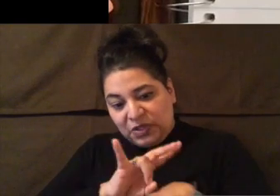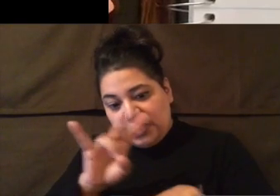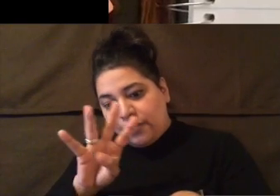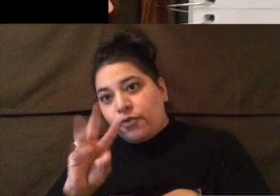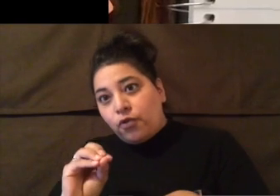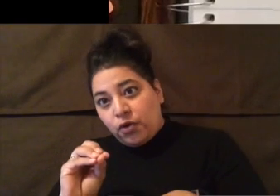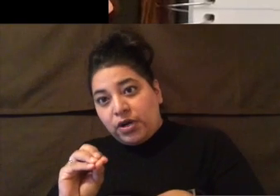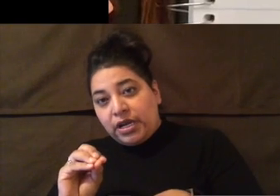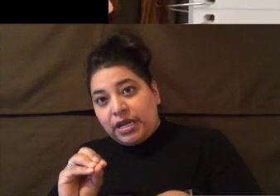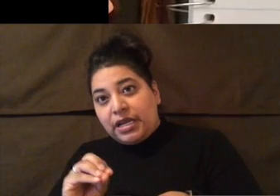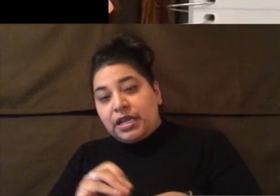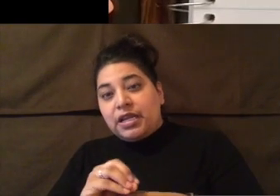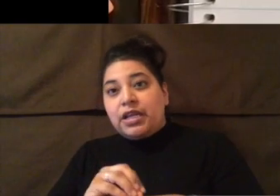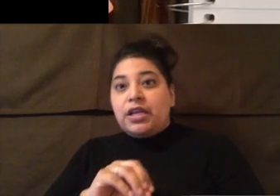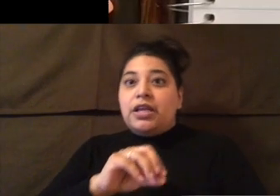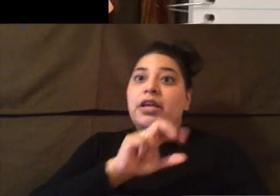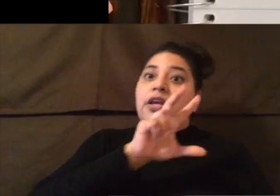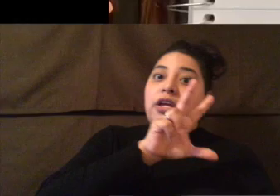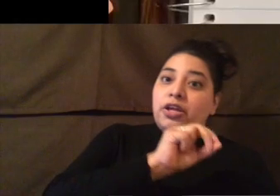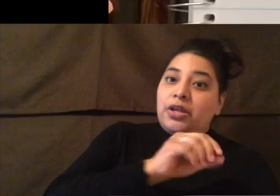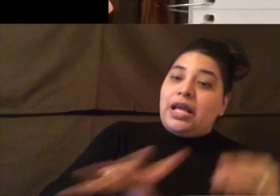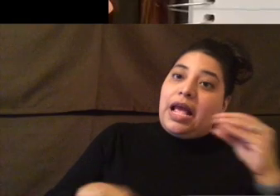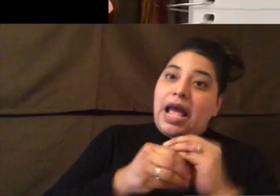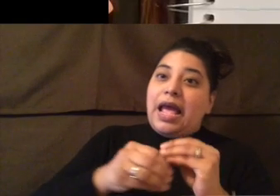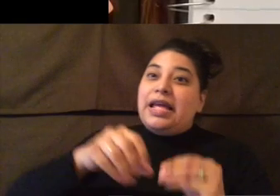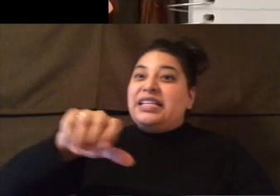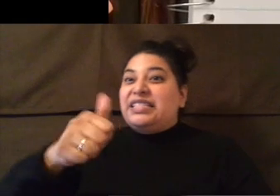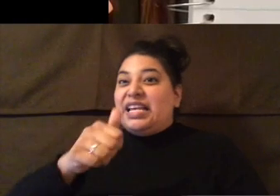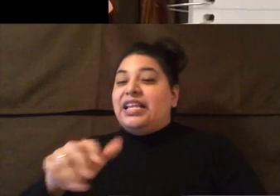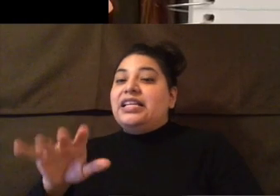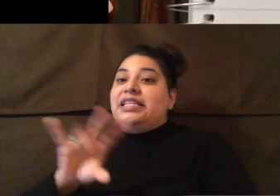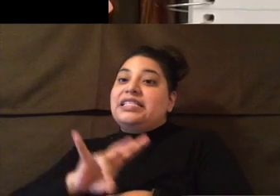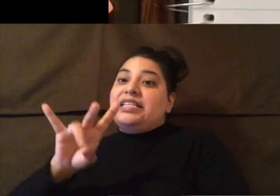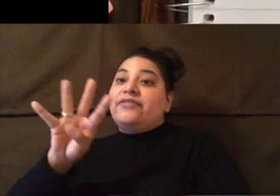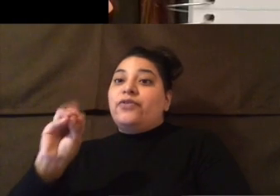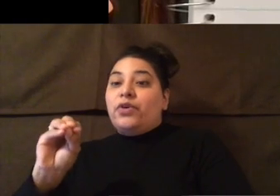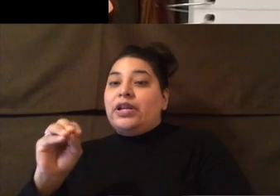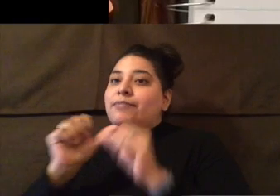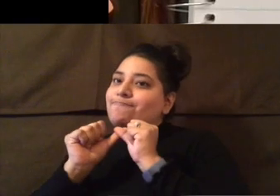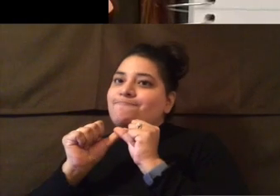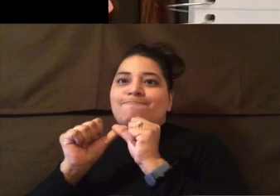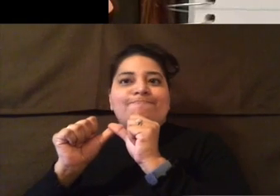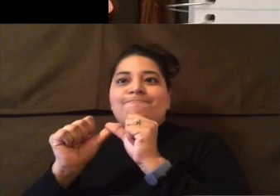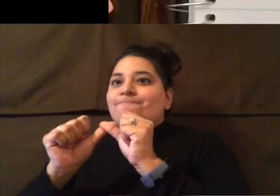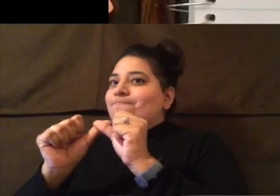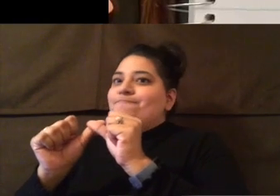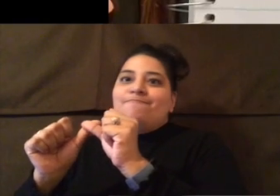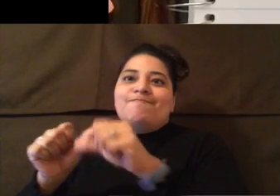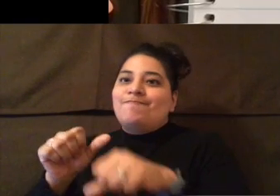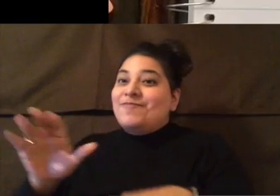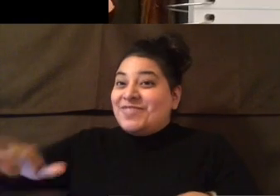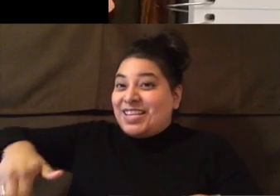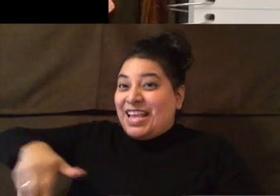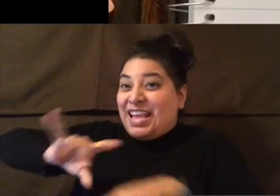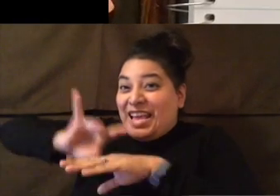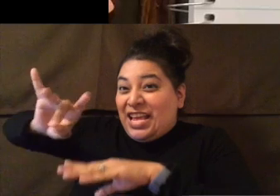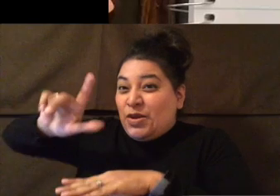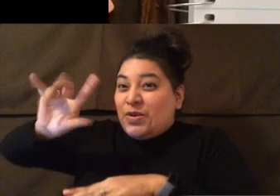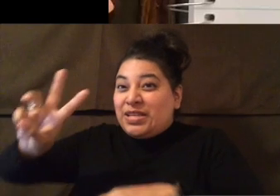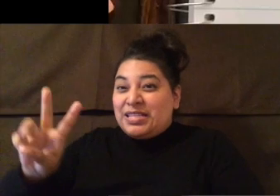That's gonna be 7:40, because 30 plus 10 is 40. 7:40. I'm gonna keep on going, because we're not yet to